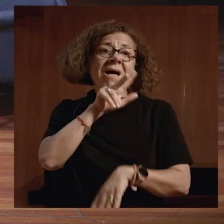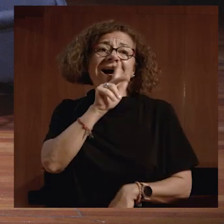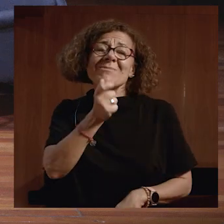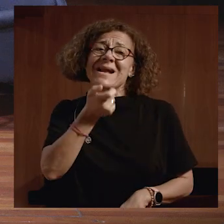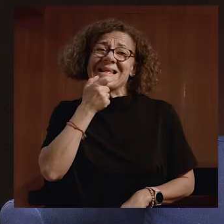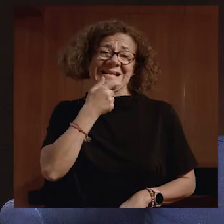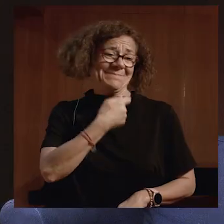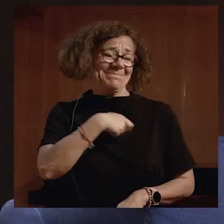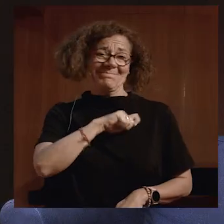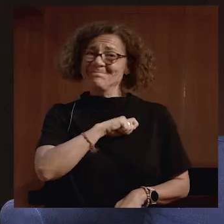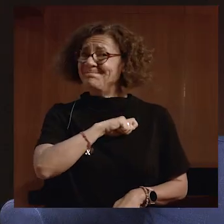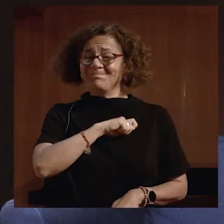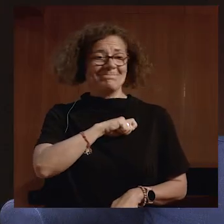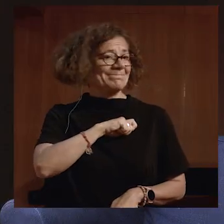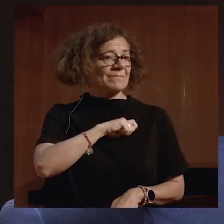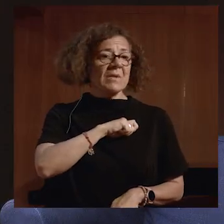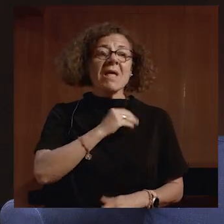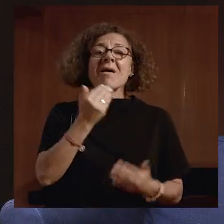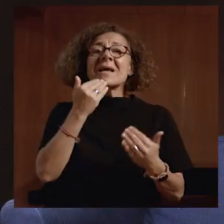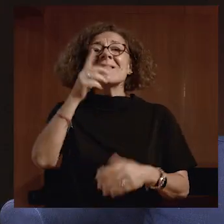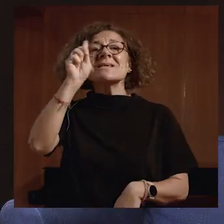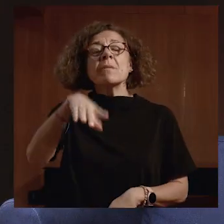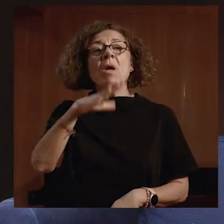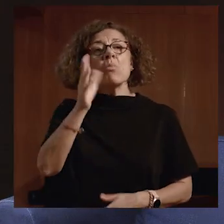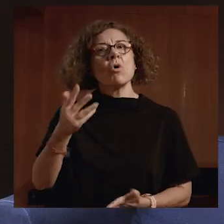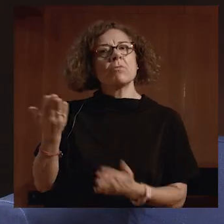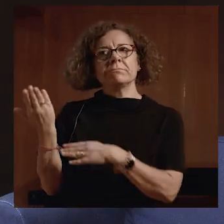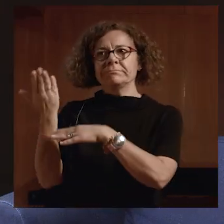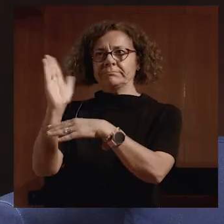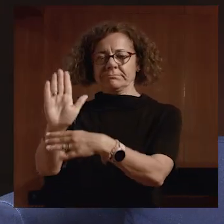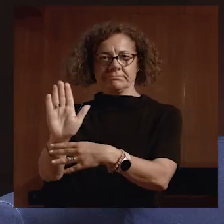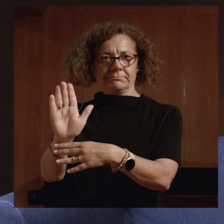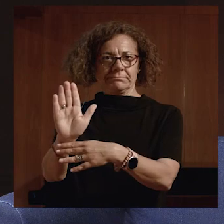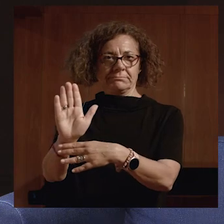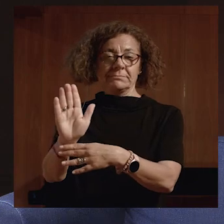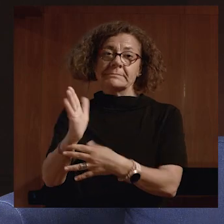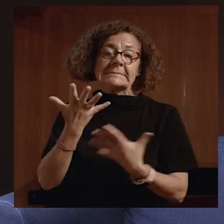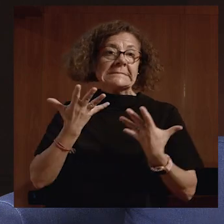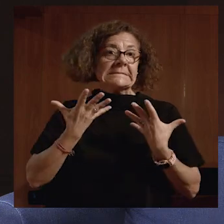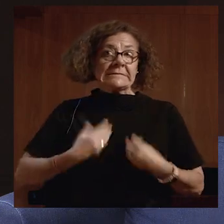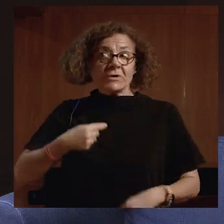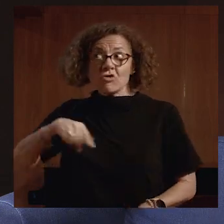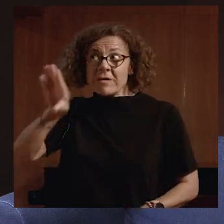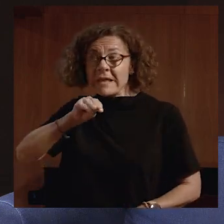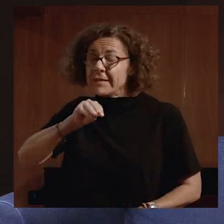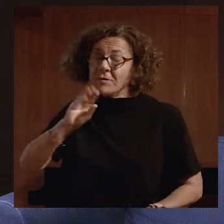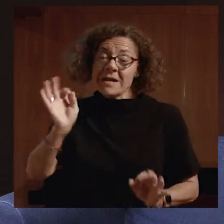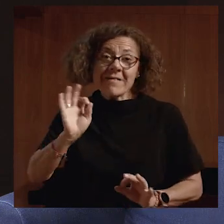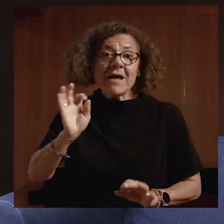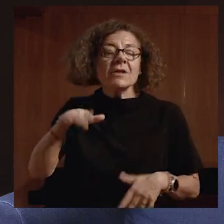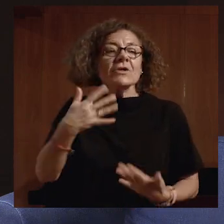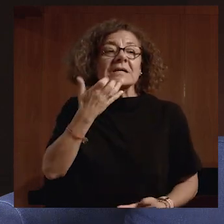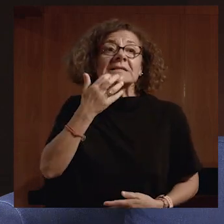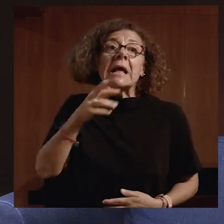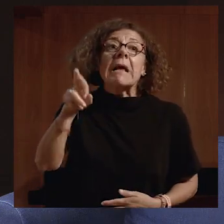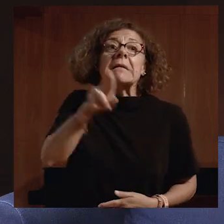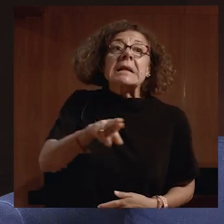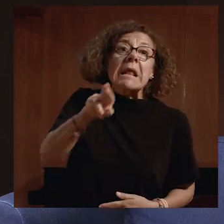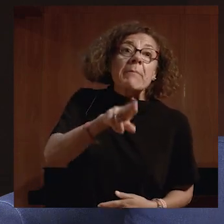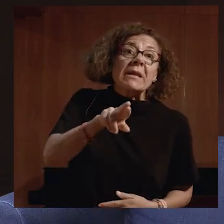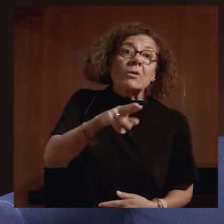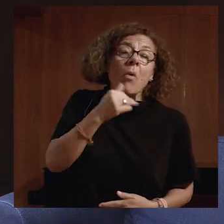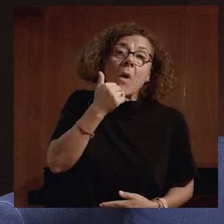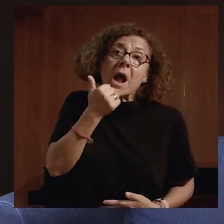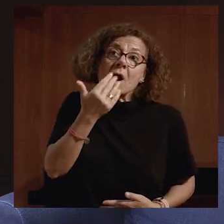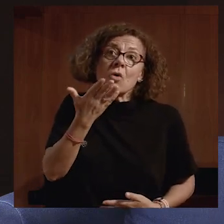also, thank you for the introduction. But unfortunately, I didn't understand it. So if I repeat myself, anything in the introduction,